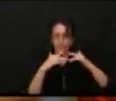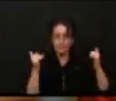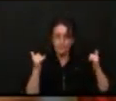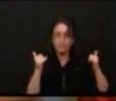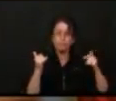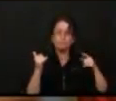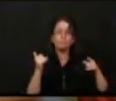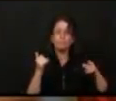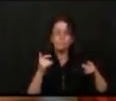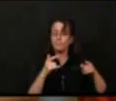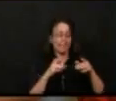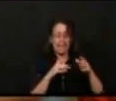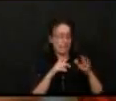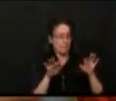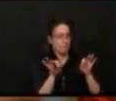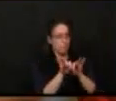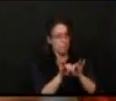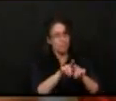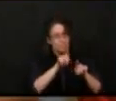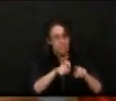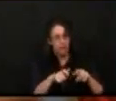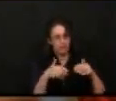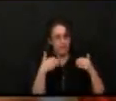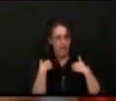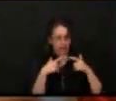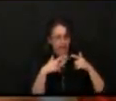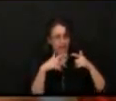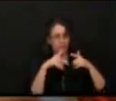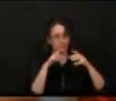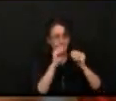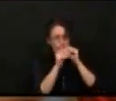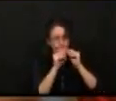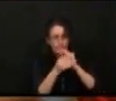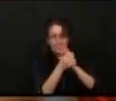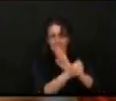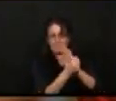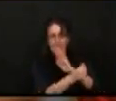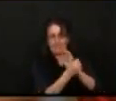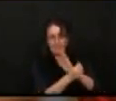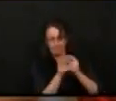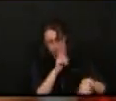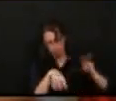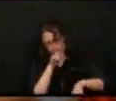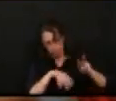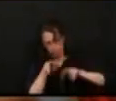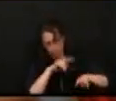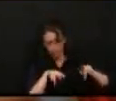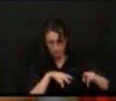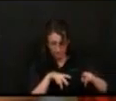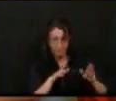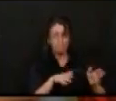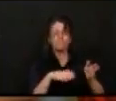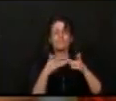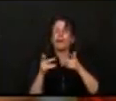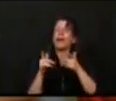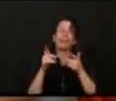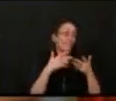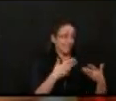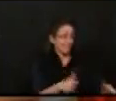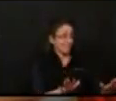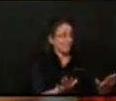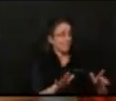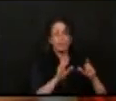on the mechanical aspect of this position. And so we've now advertised it externally to the general